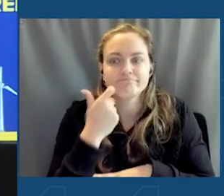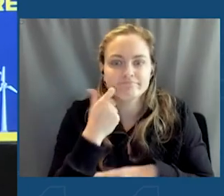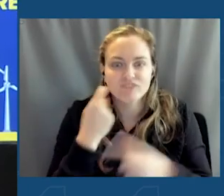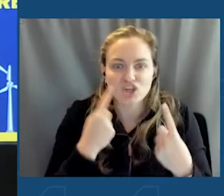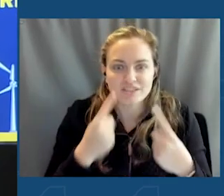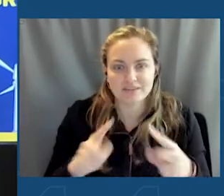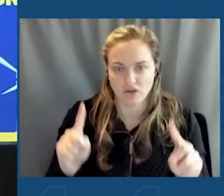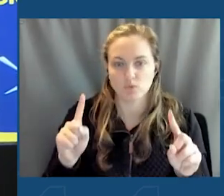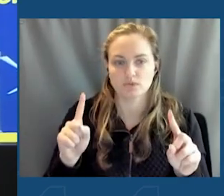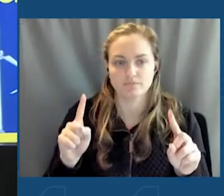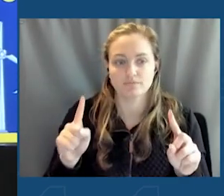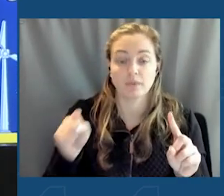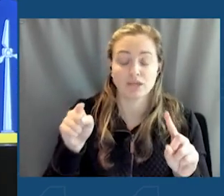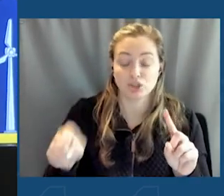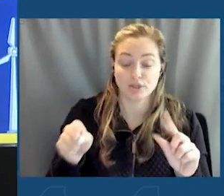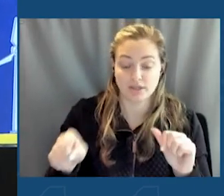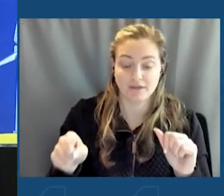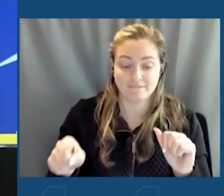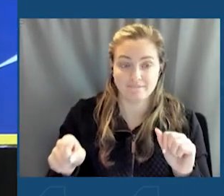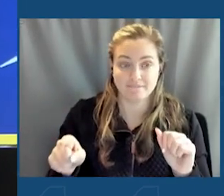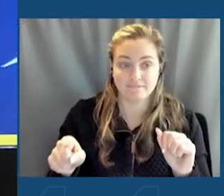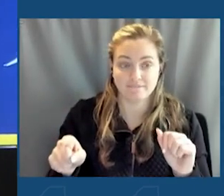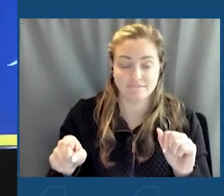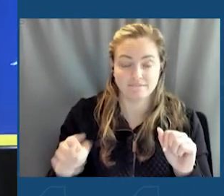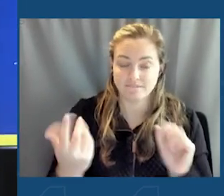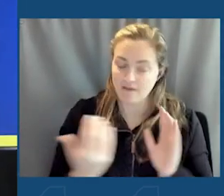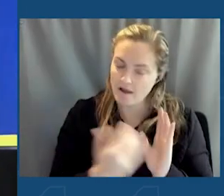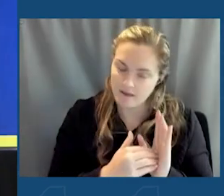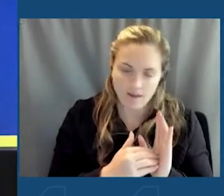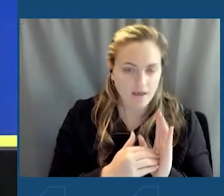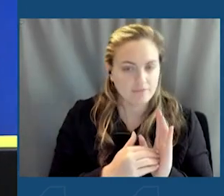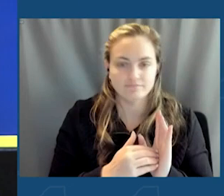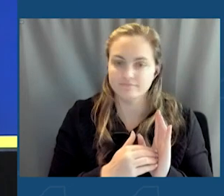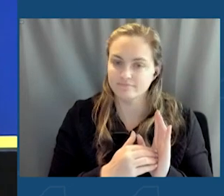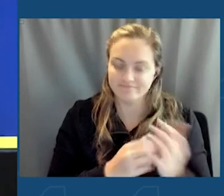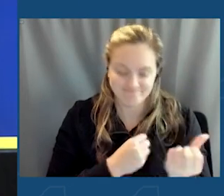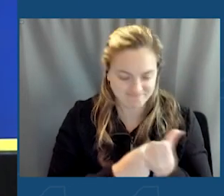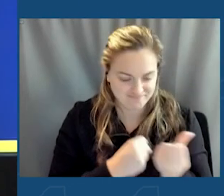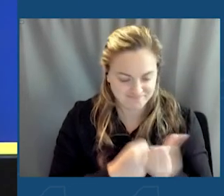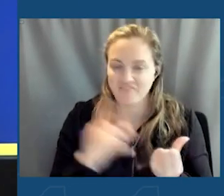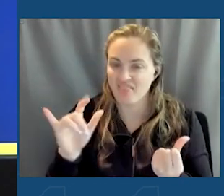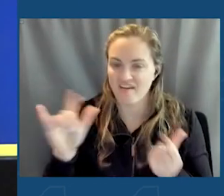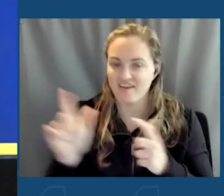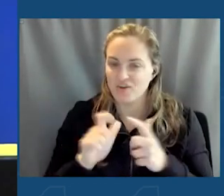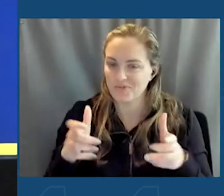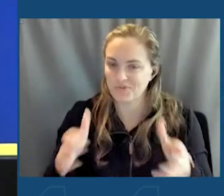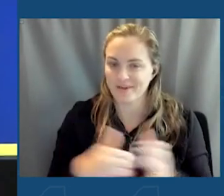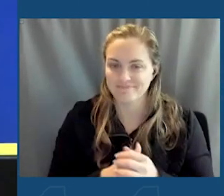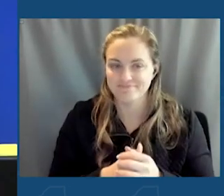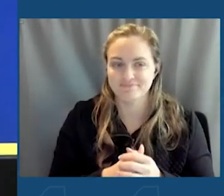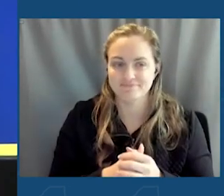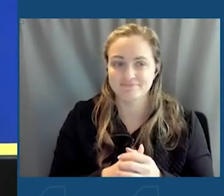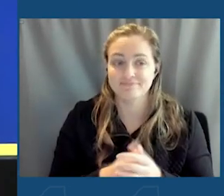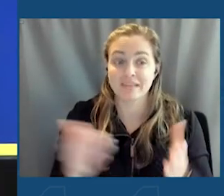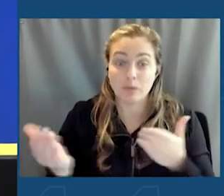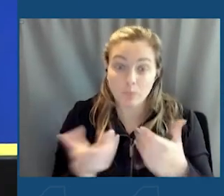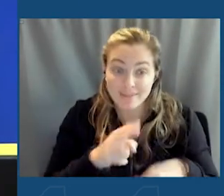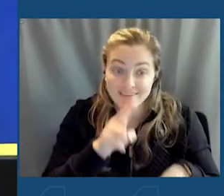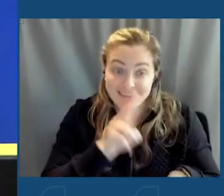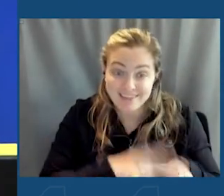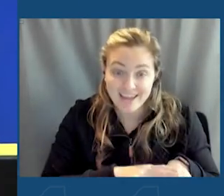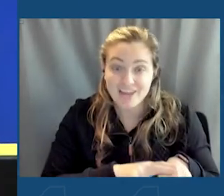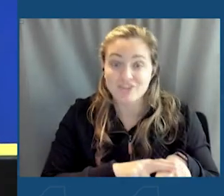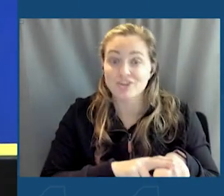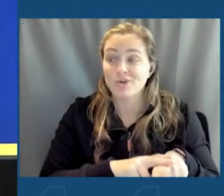that she is once again delivering for Long Island in a big way by bringing the National